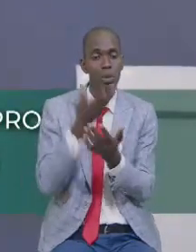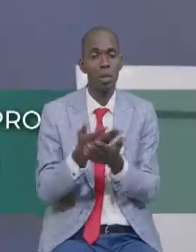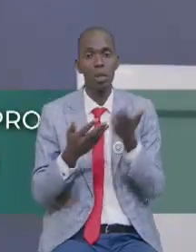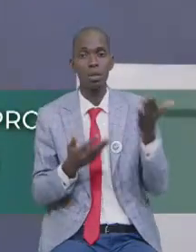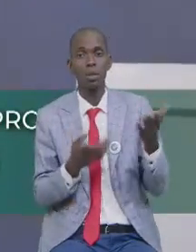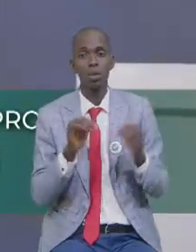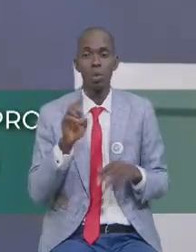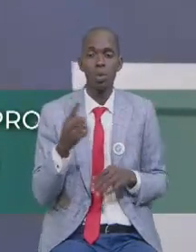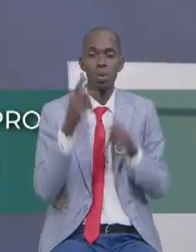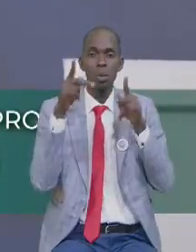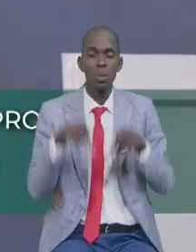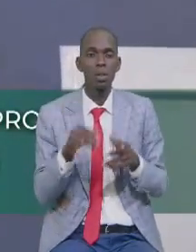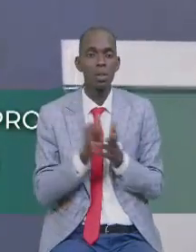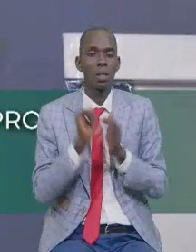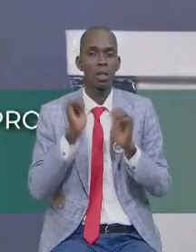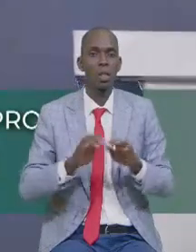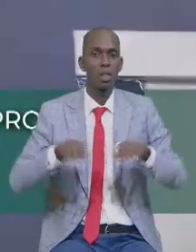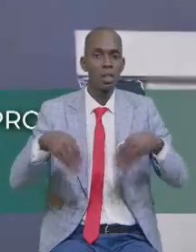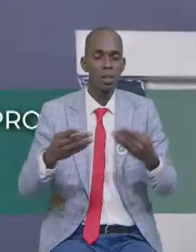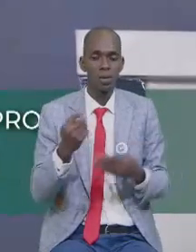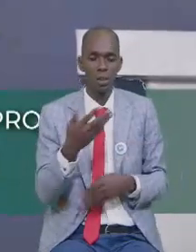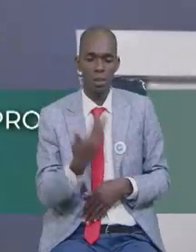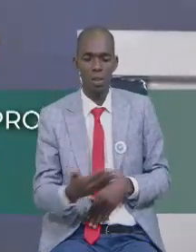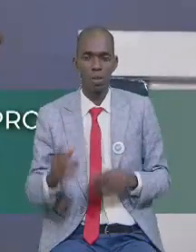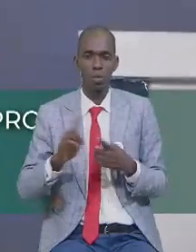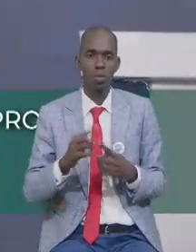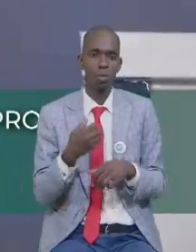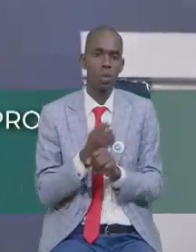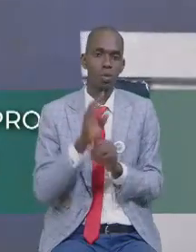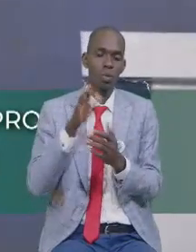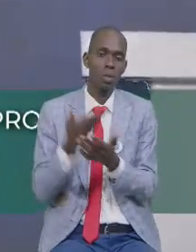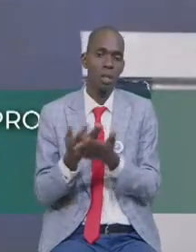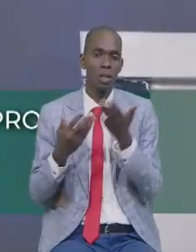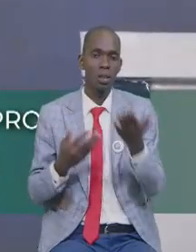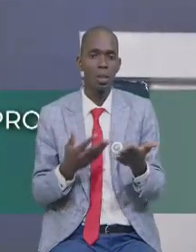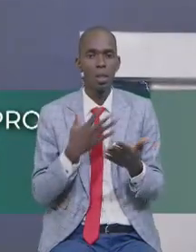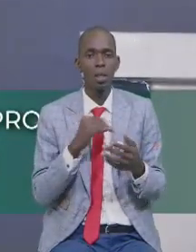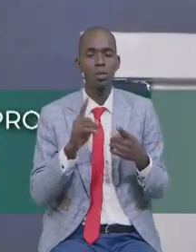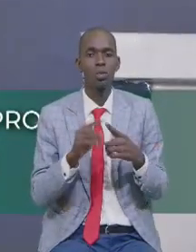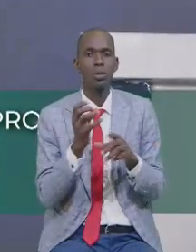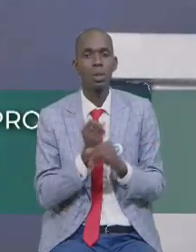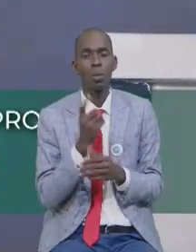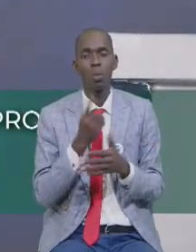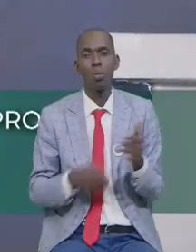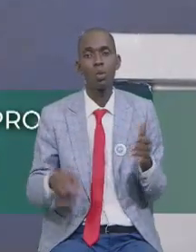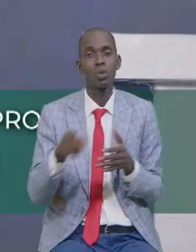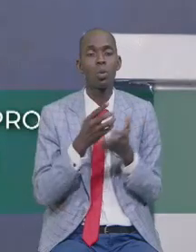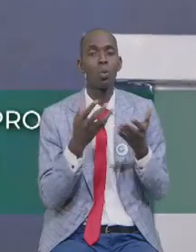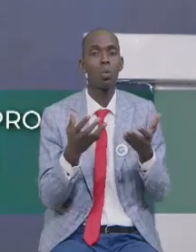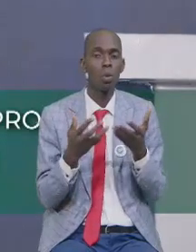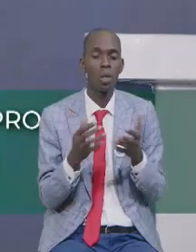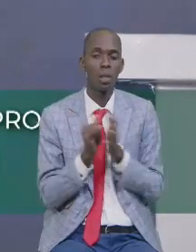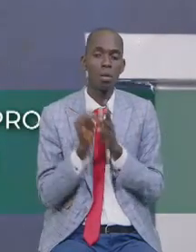person that can provide the resources to get there and to have what you want, he does not